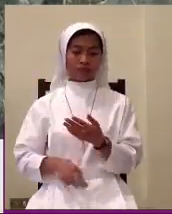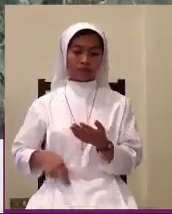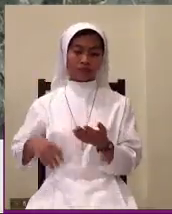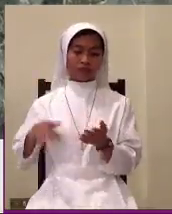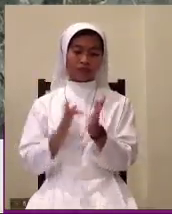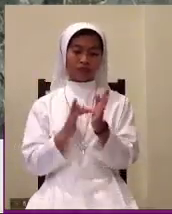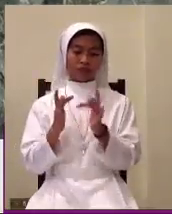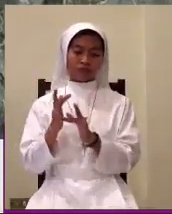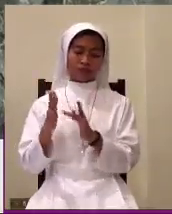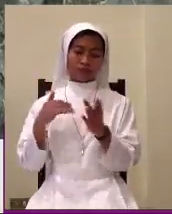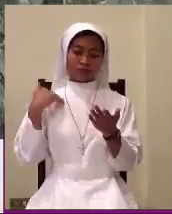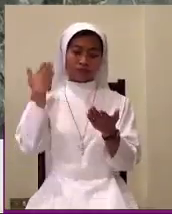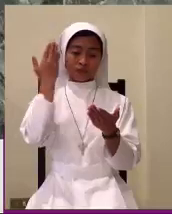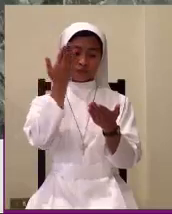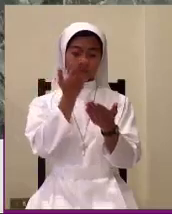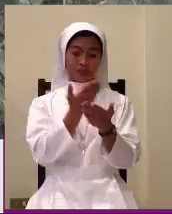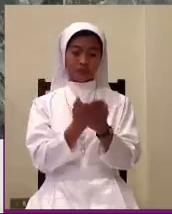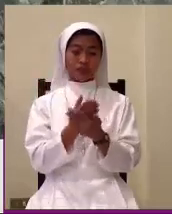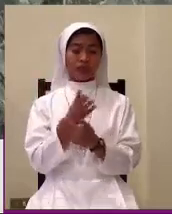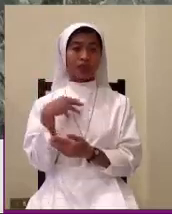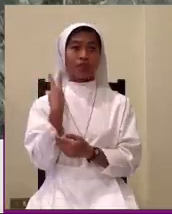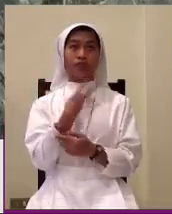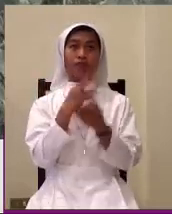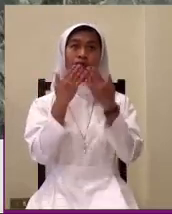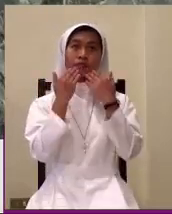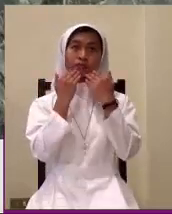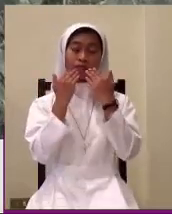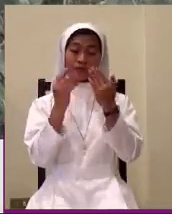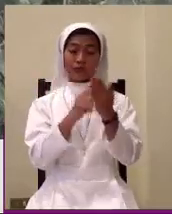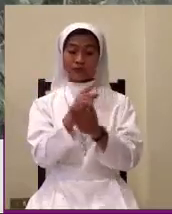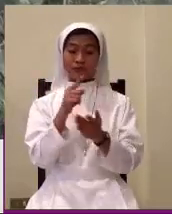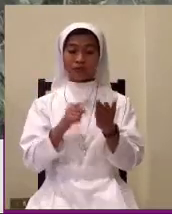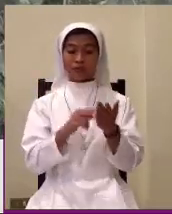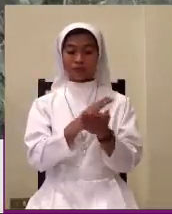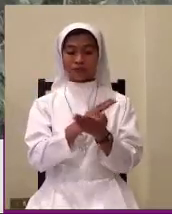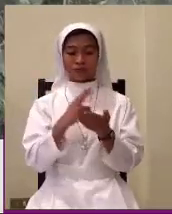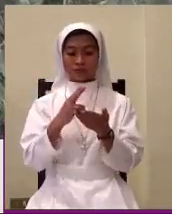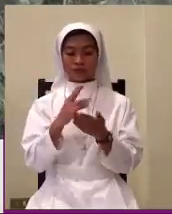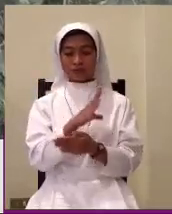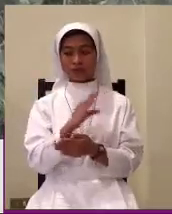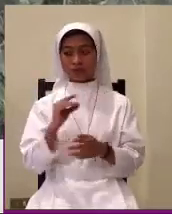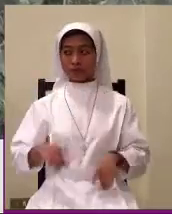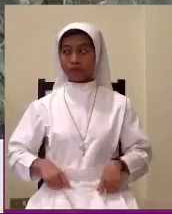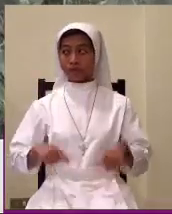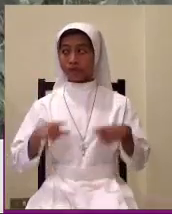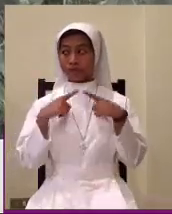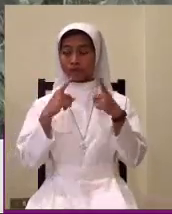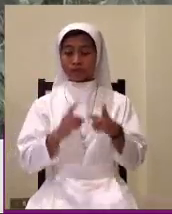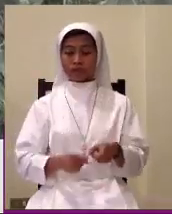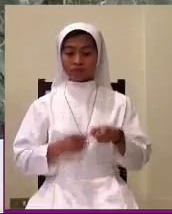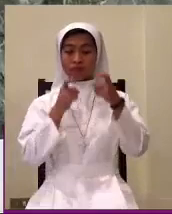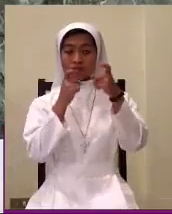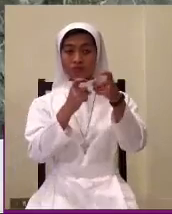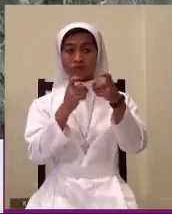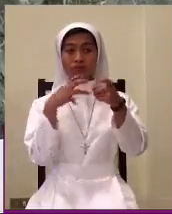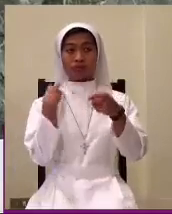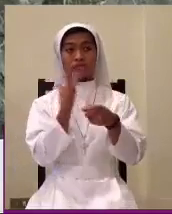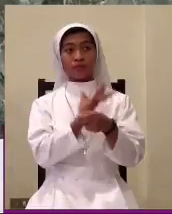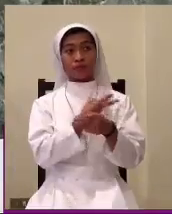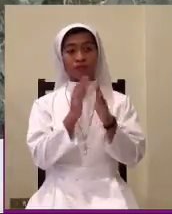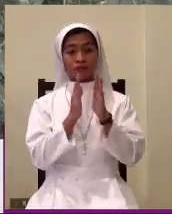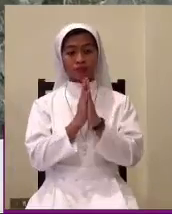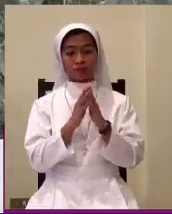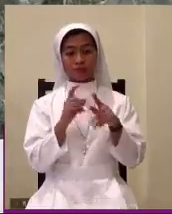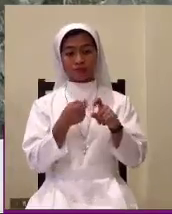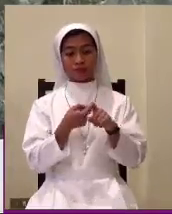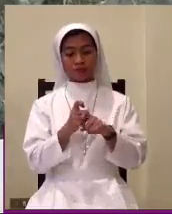thanksgiving this holy and living sacrifice. Look, we pray, upon the oblation of your church,